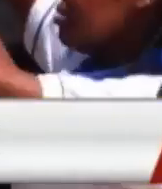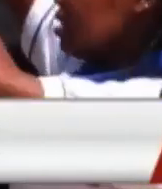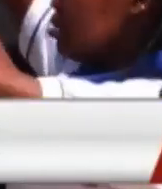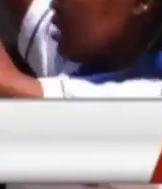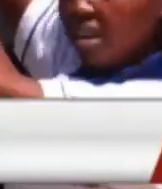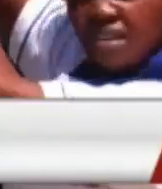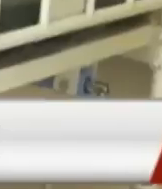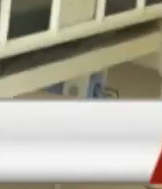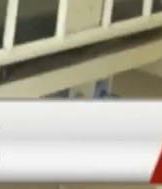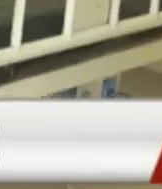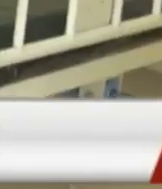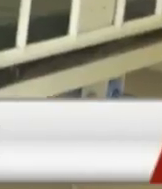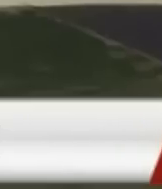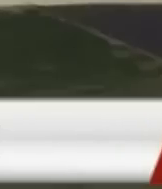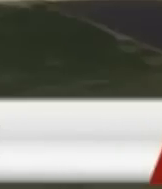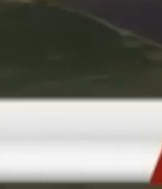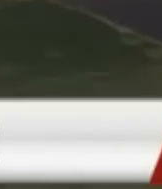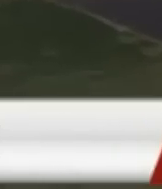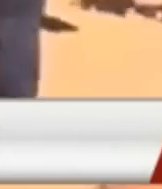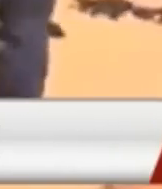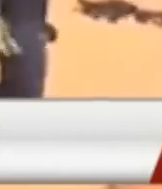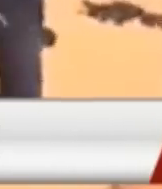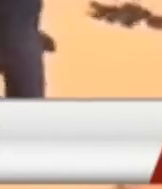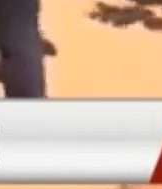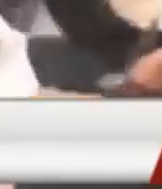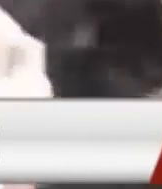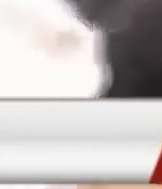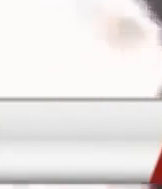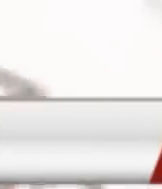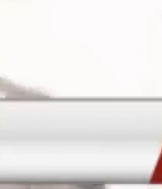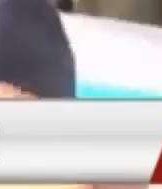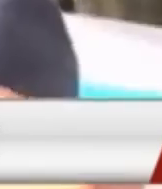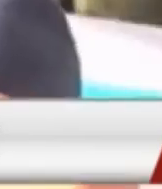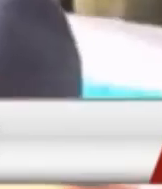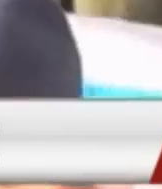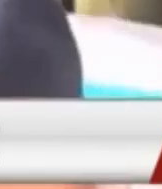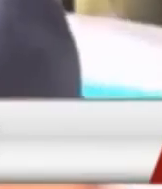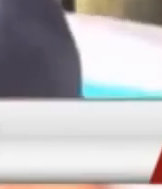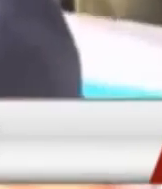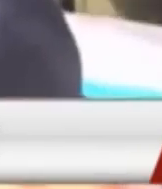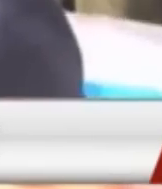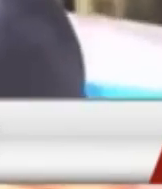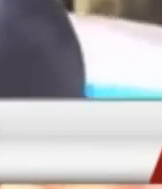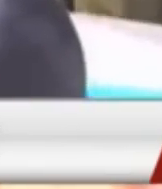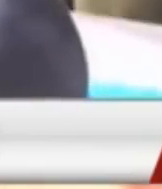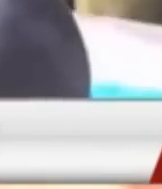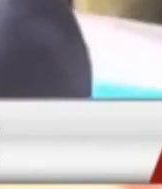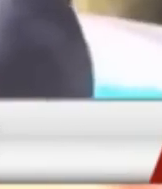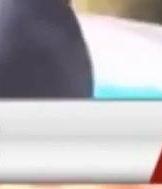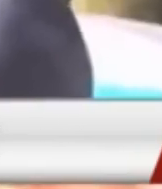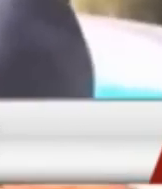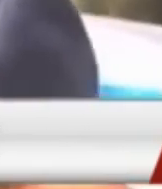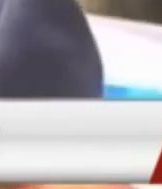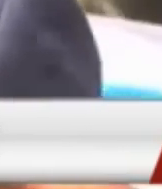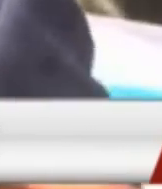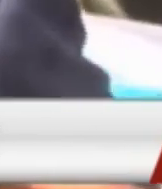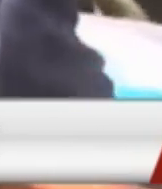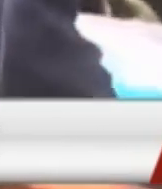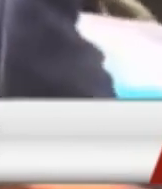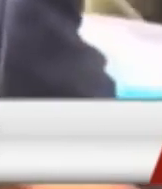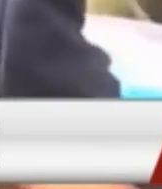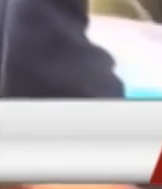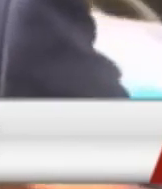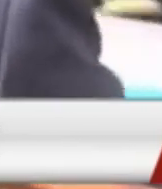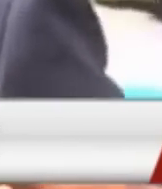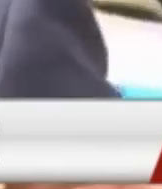Nurses in some counties keep off hospitals and take to the streets. Up to date, there is nothing that they have offered. So we